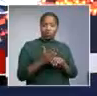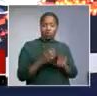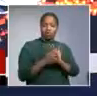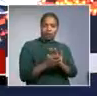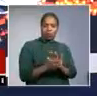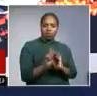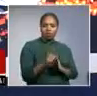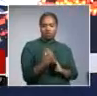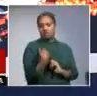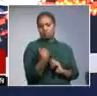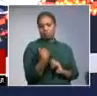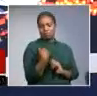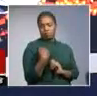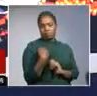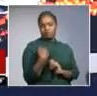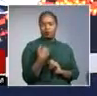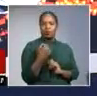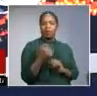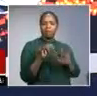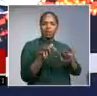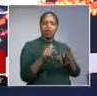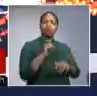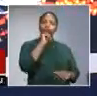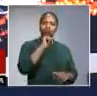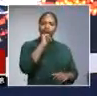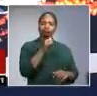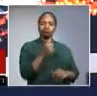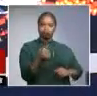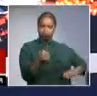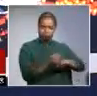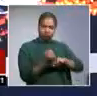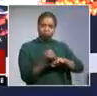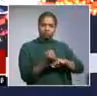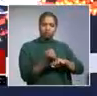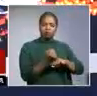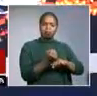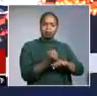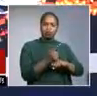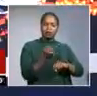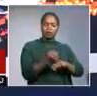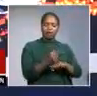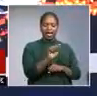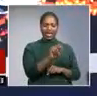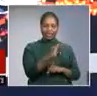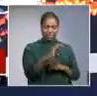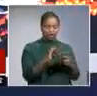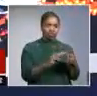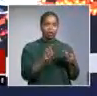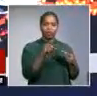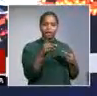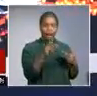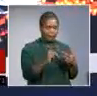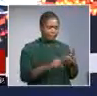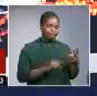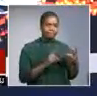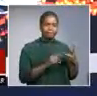Mandela Bay of the Patriotic Alliance, who was willing to vote with the Economic Freedom Fighters and the ANC and the UDM, apart